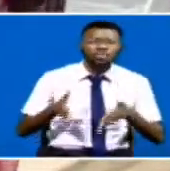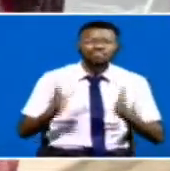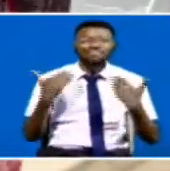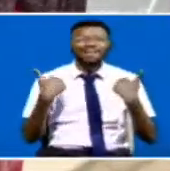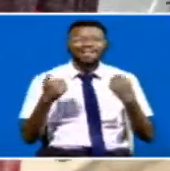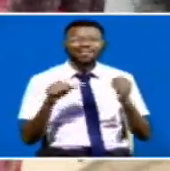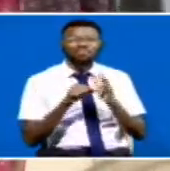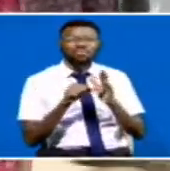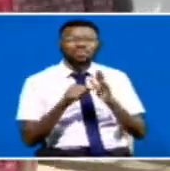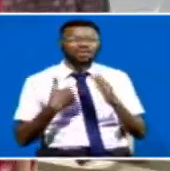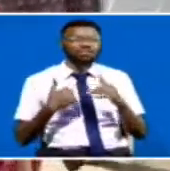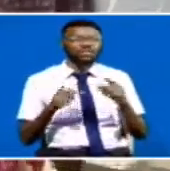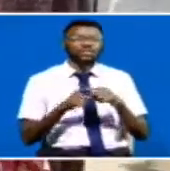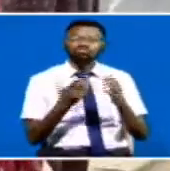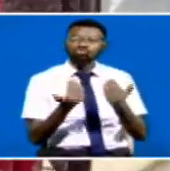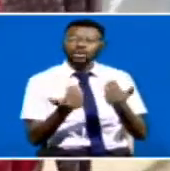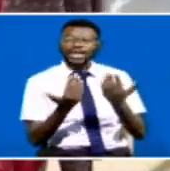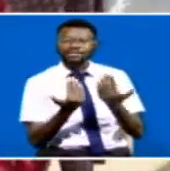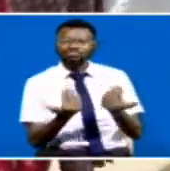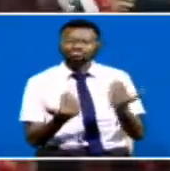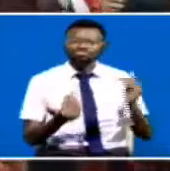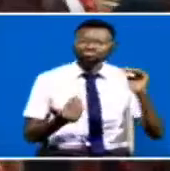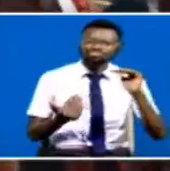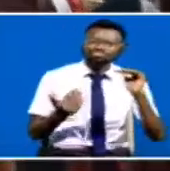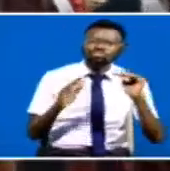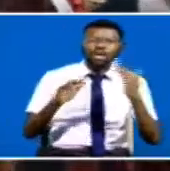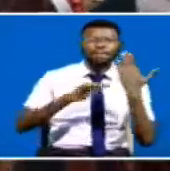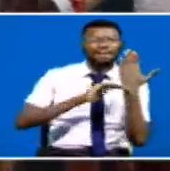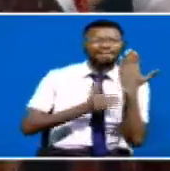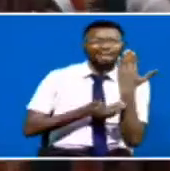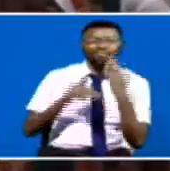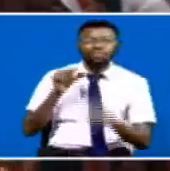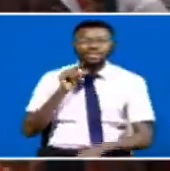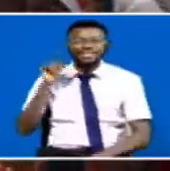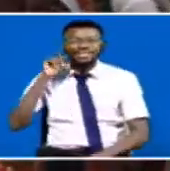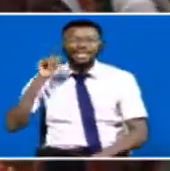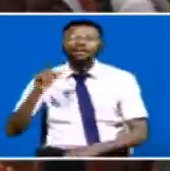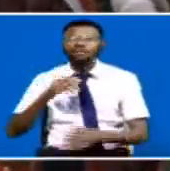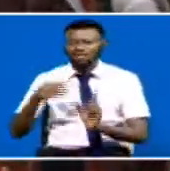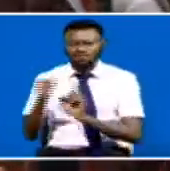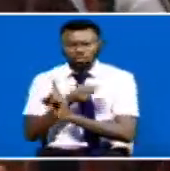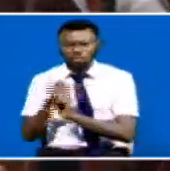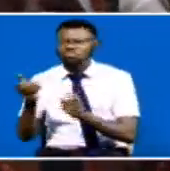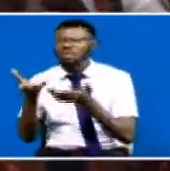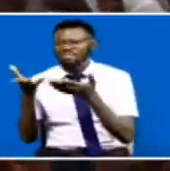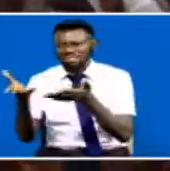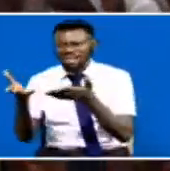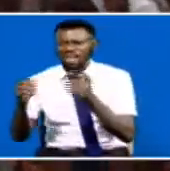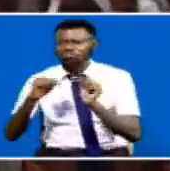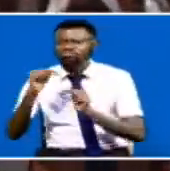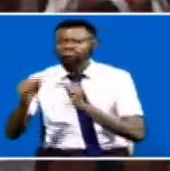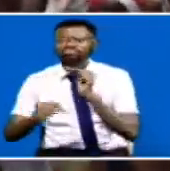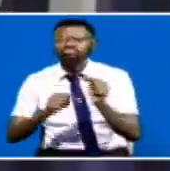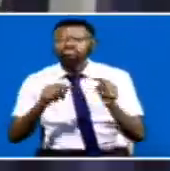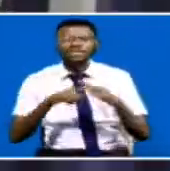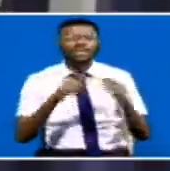Adolescent pregnancy and high rates of gender-based violence are prevalent issues. Between January and